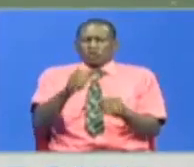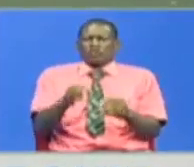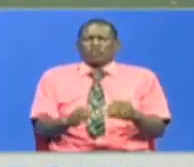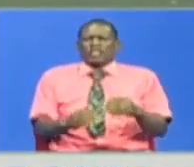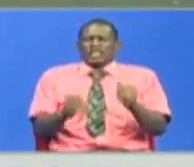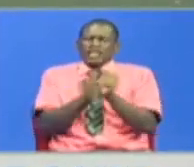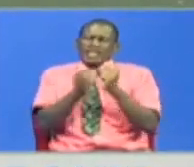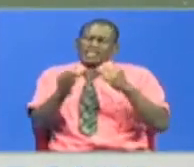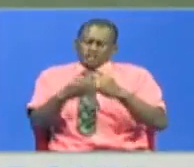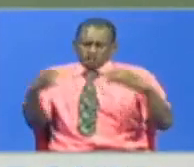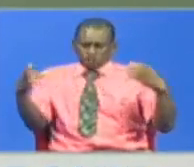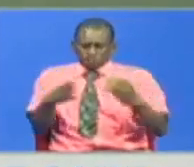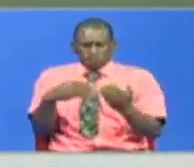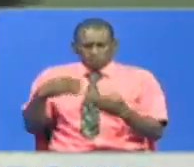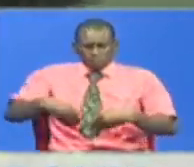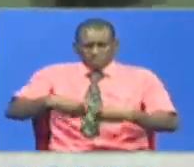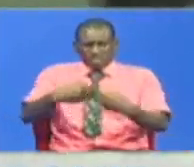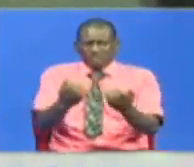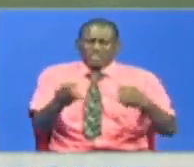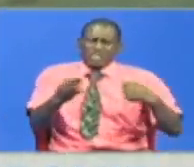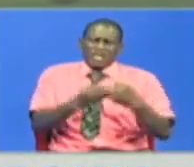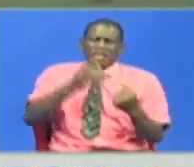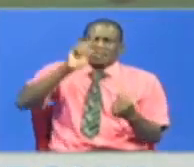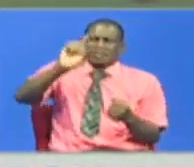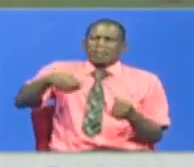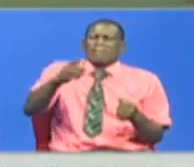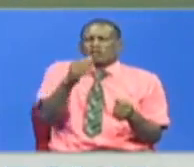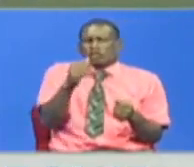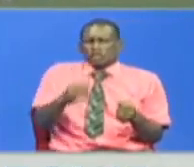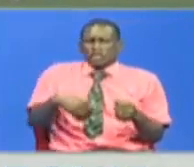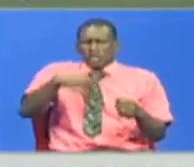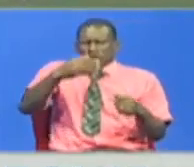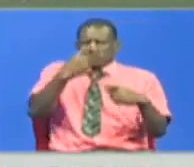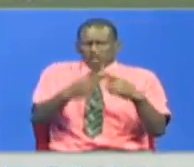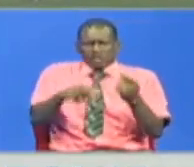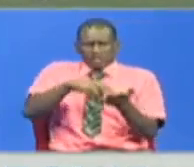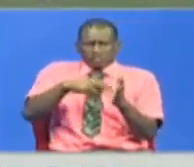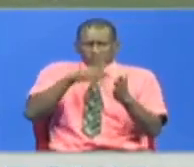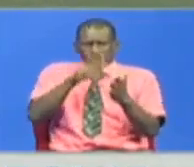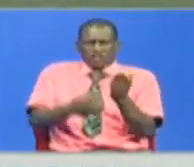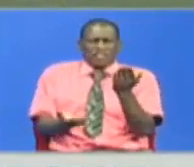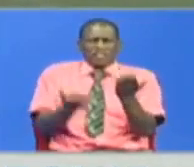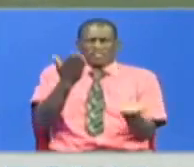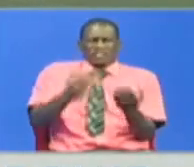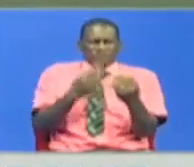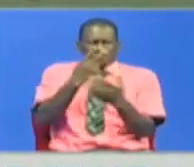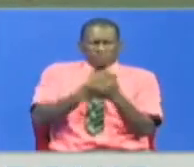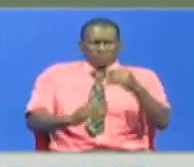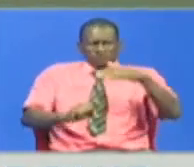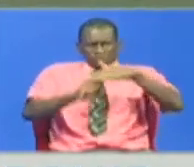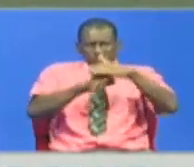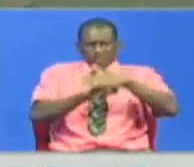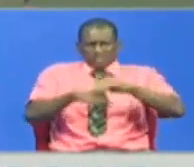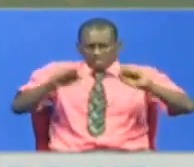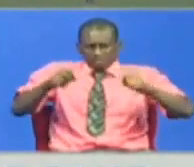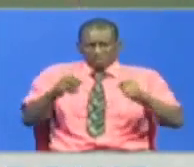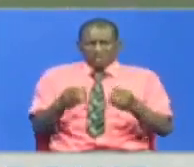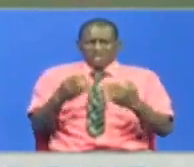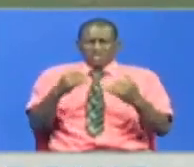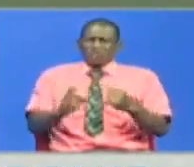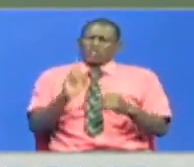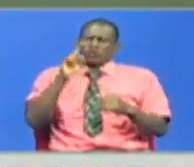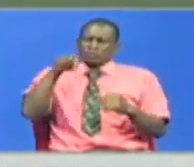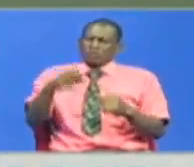clubs receive at least 8 million shillings annually. It means that the value of both sponsorship deals stands at